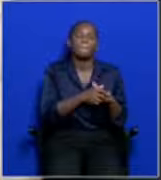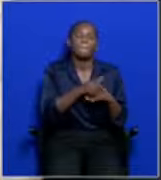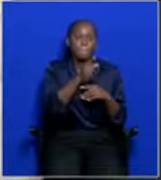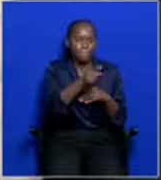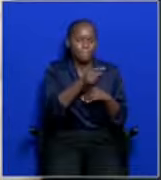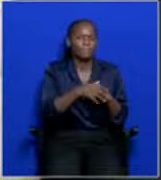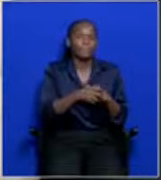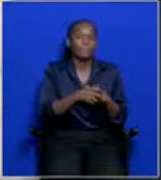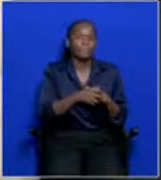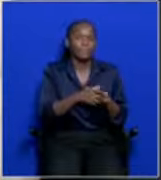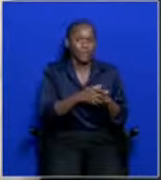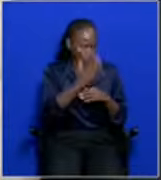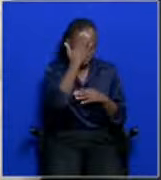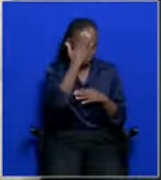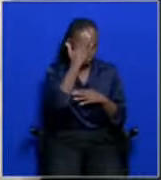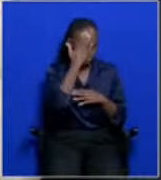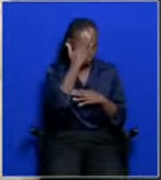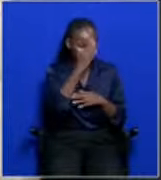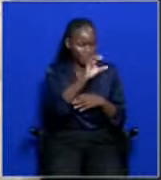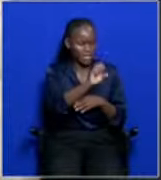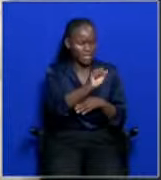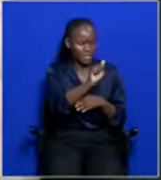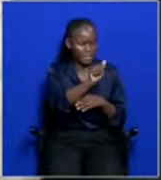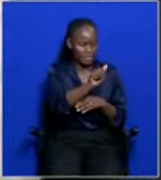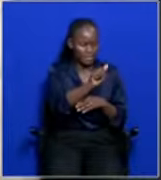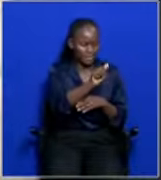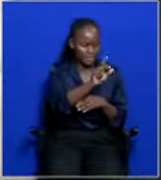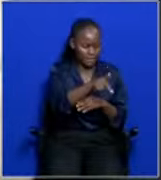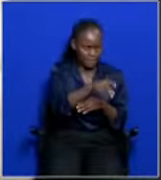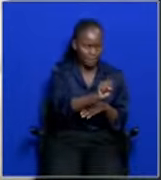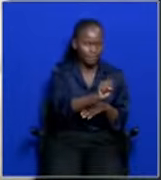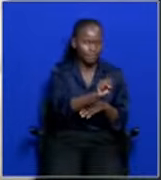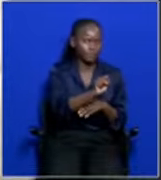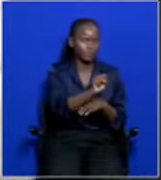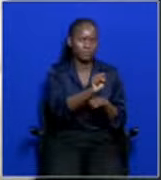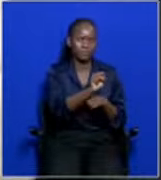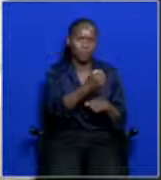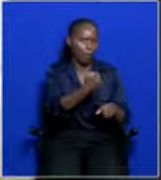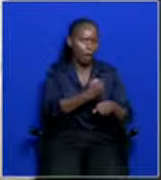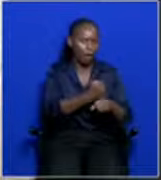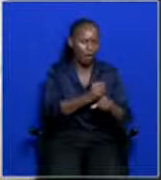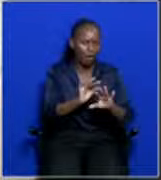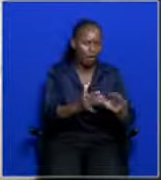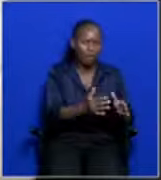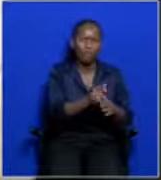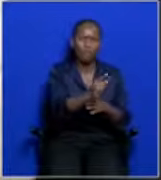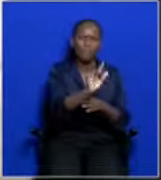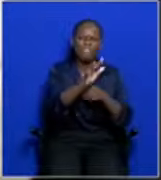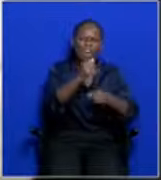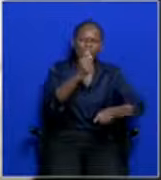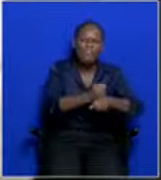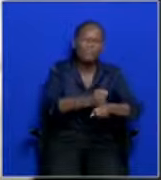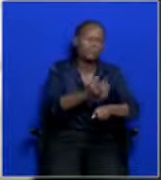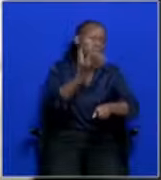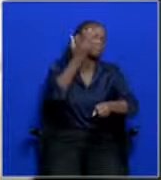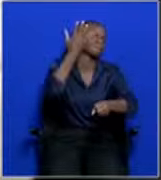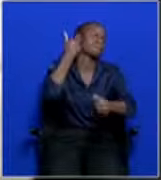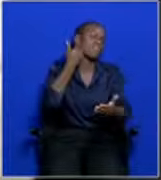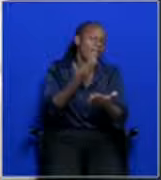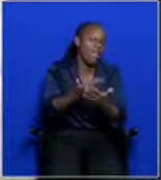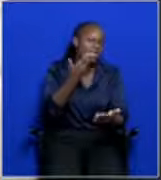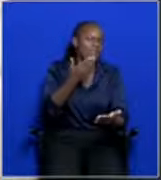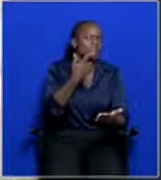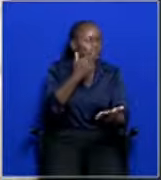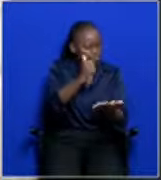You can go back 5 years and you will find the full record Yes. of a member's deployment or Yeah.